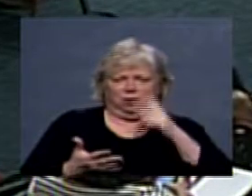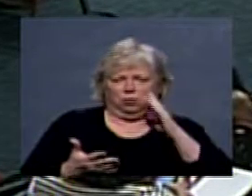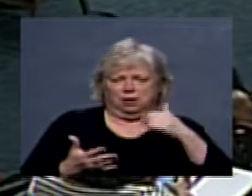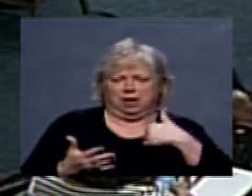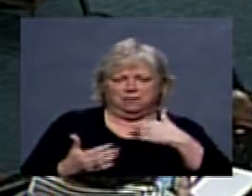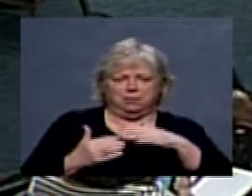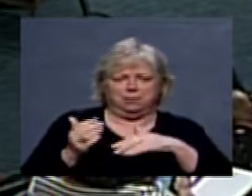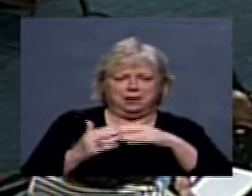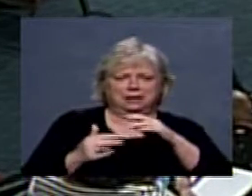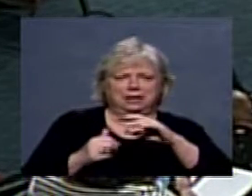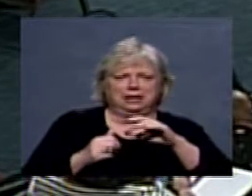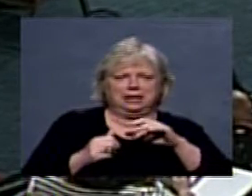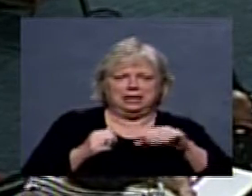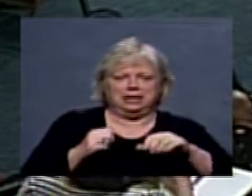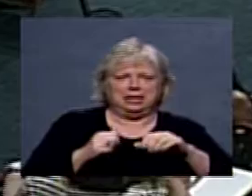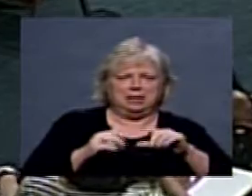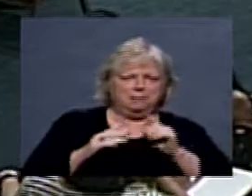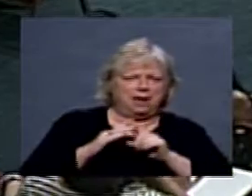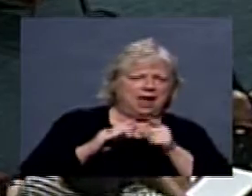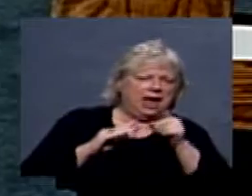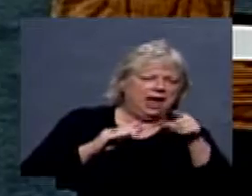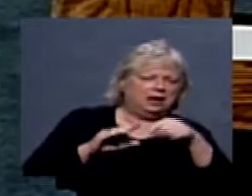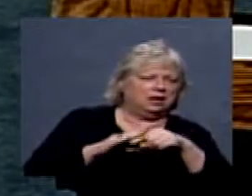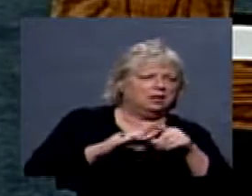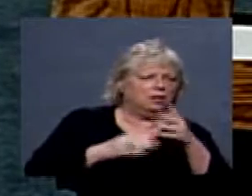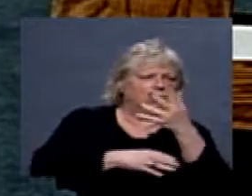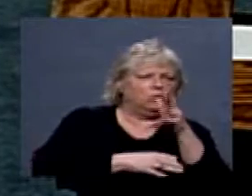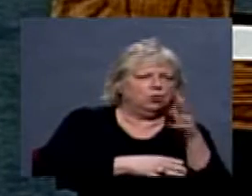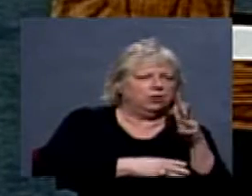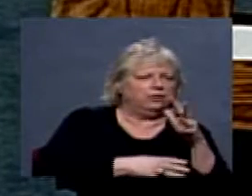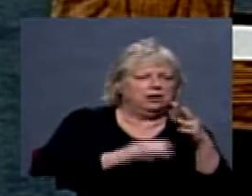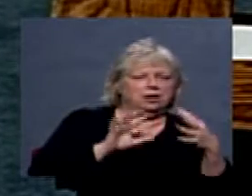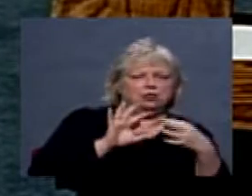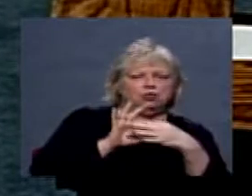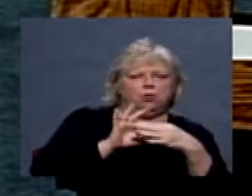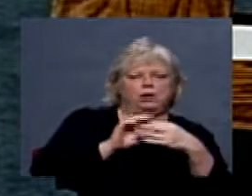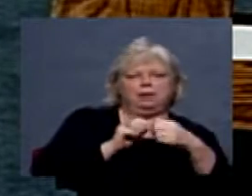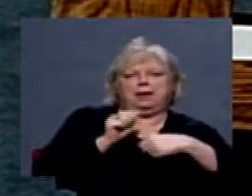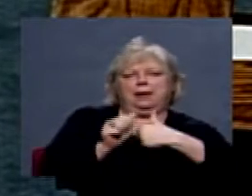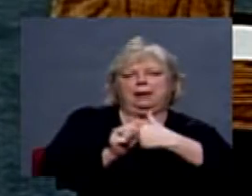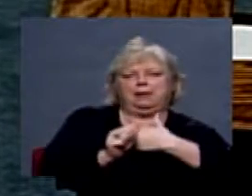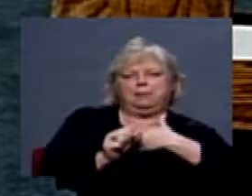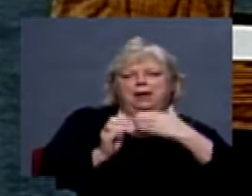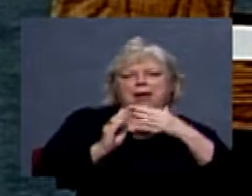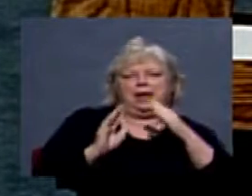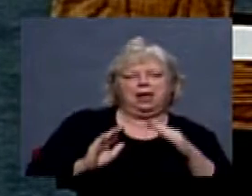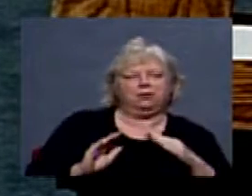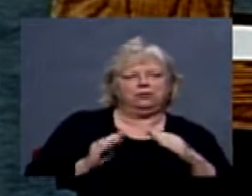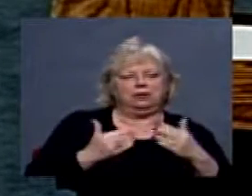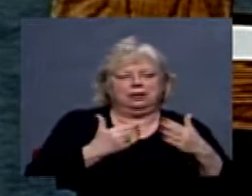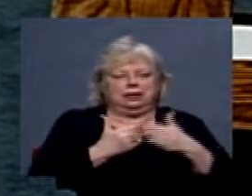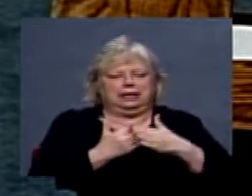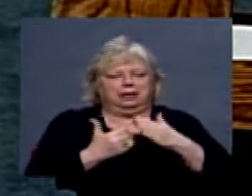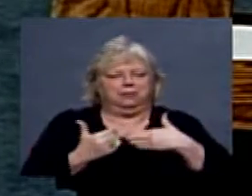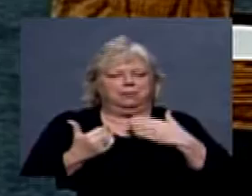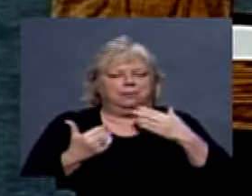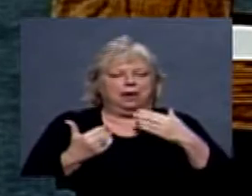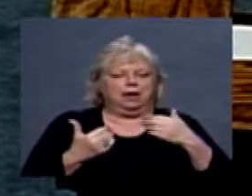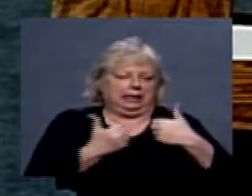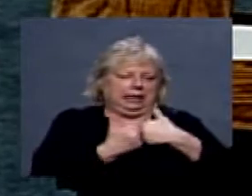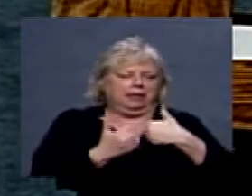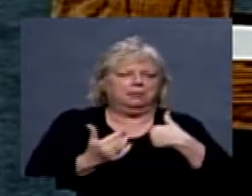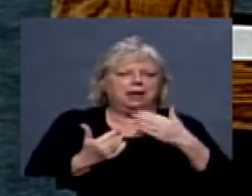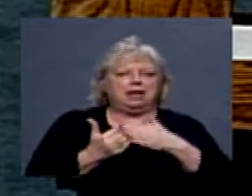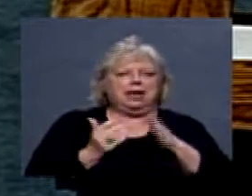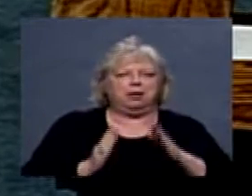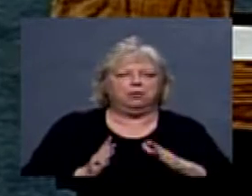building in the back of the woods. It joins right at the back of my house. It joins against my neighbor, which she will